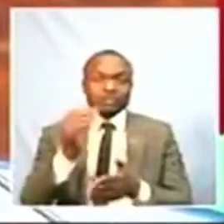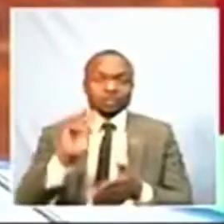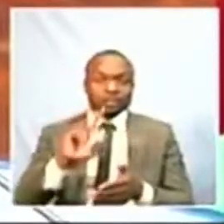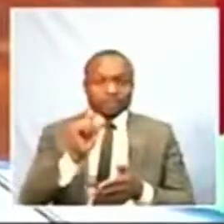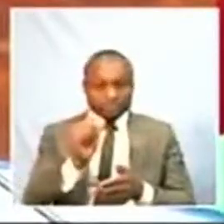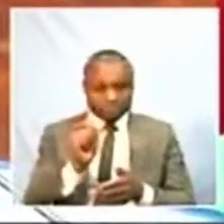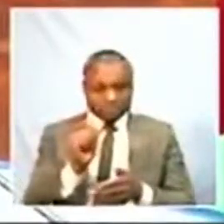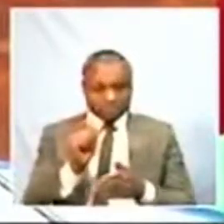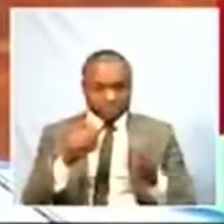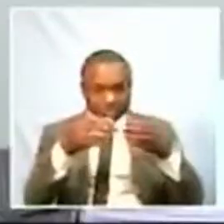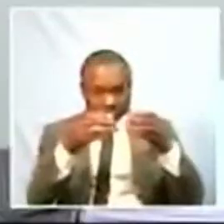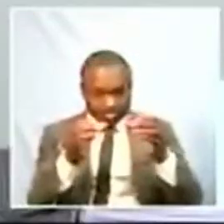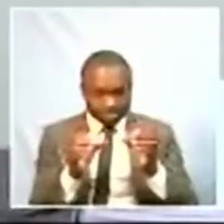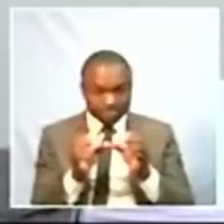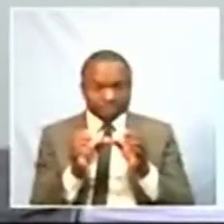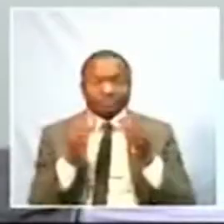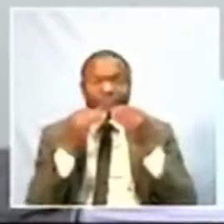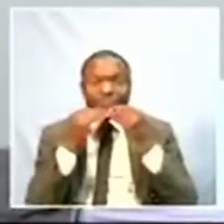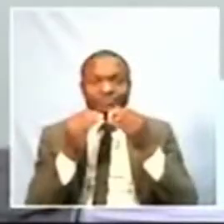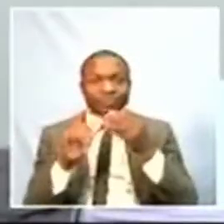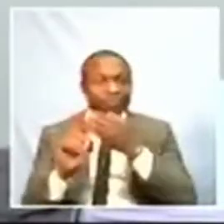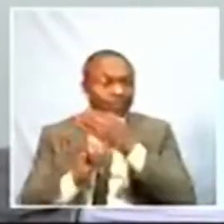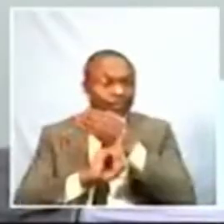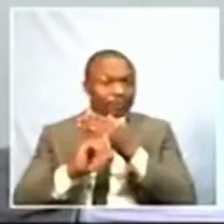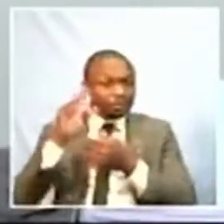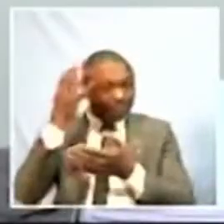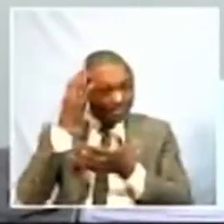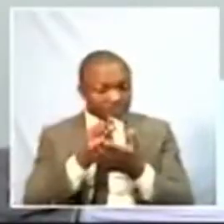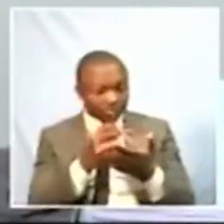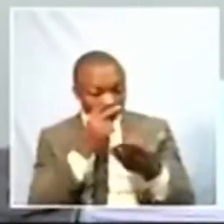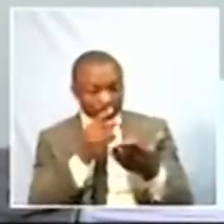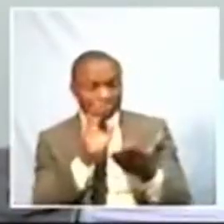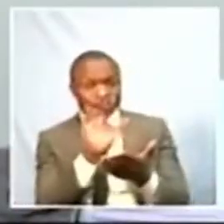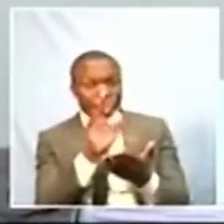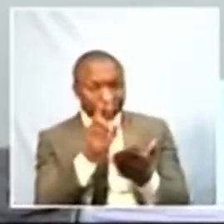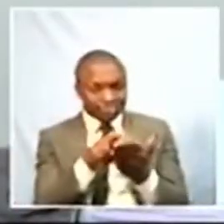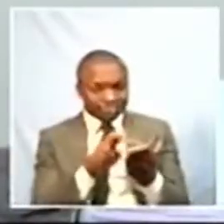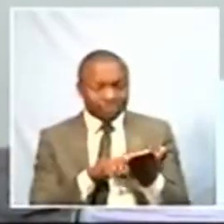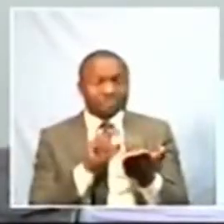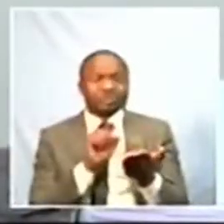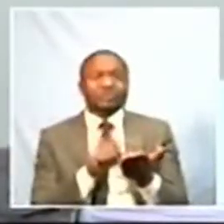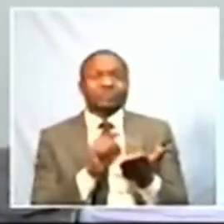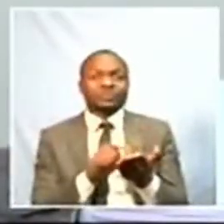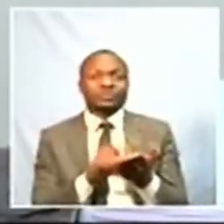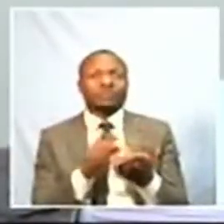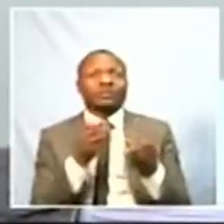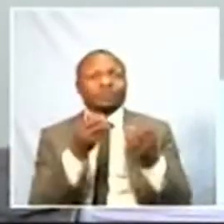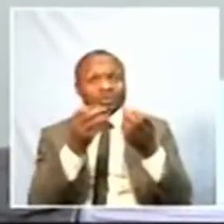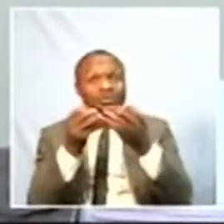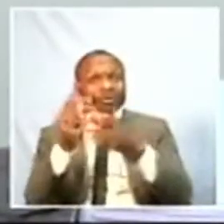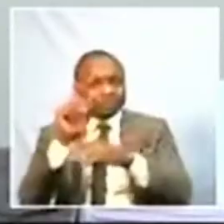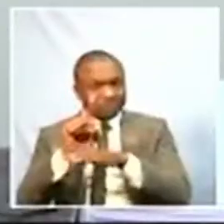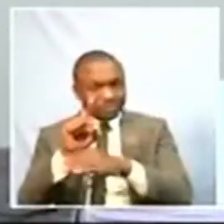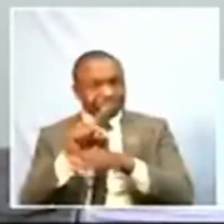you. Town Clerk, when I look at your report, 3/4 of the projects is poor